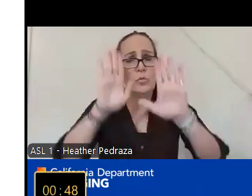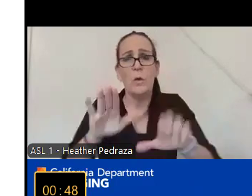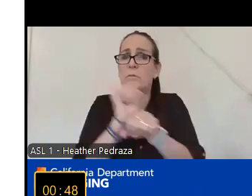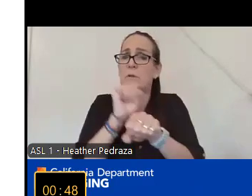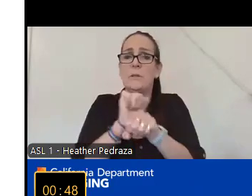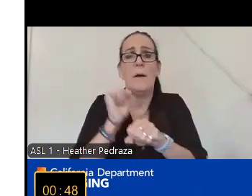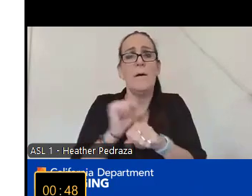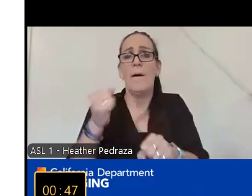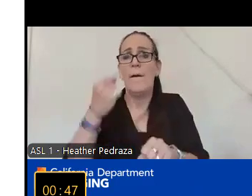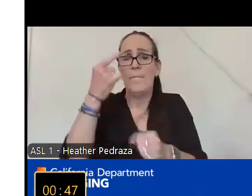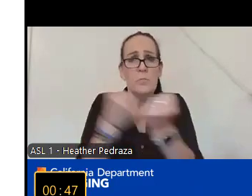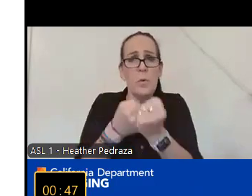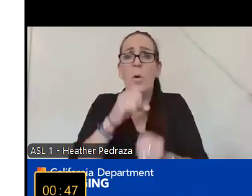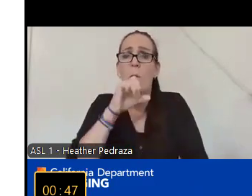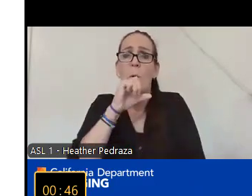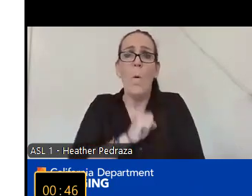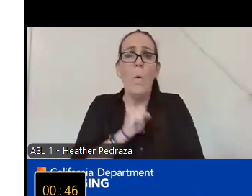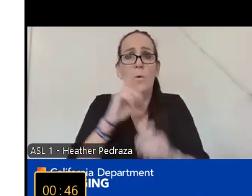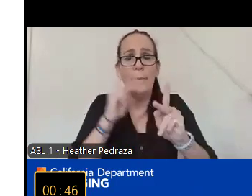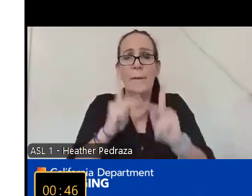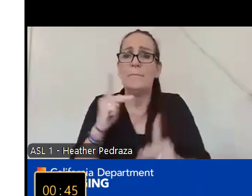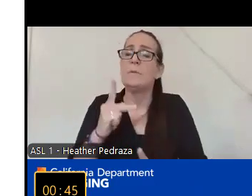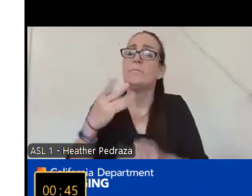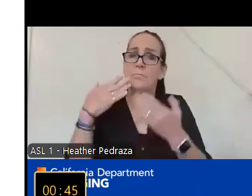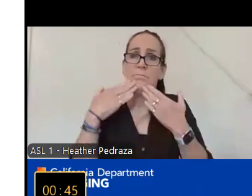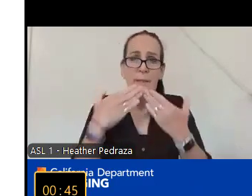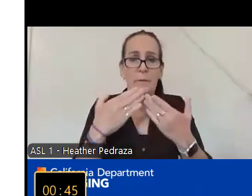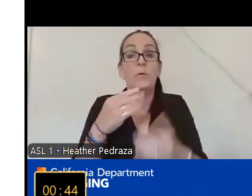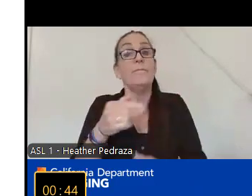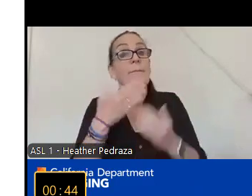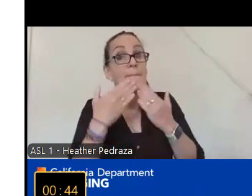California. Thank you, Priscilla. Yes.